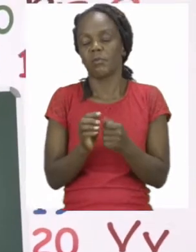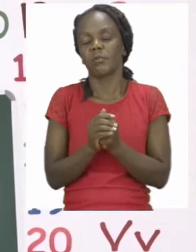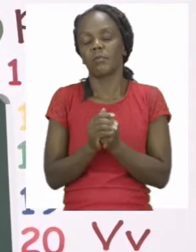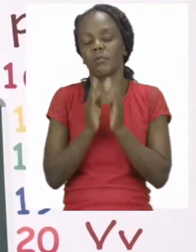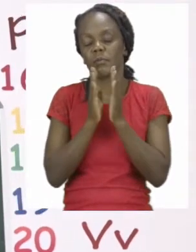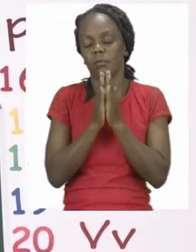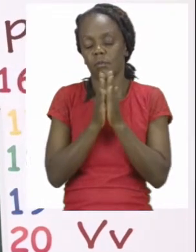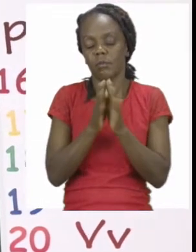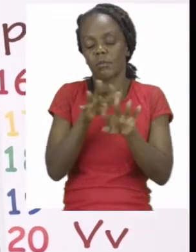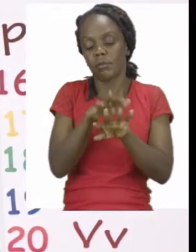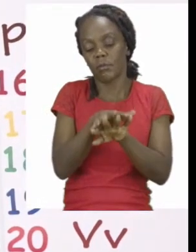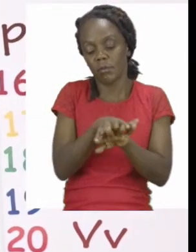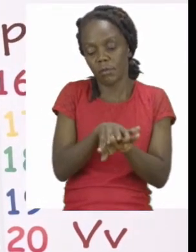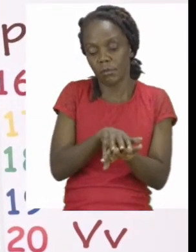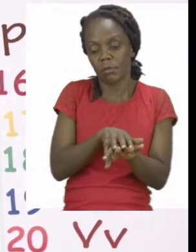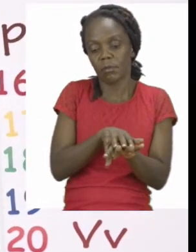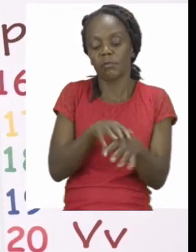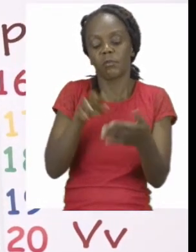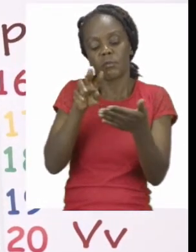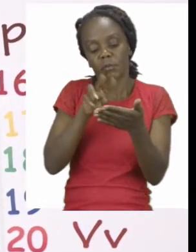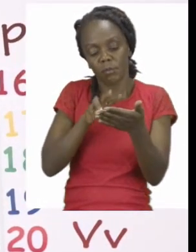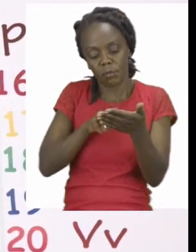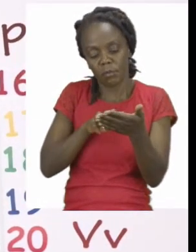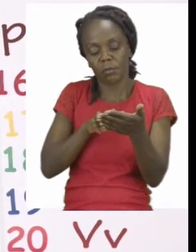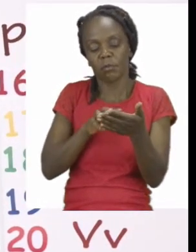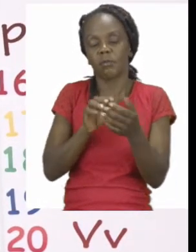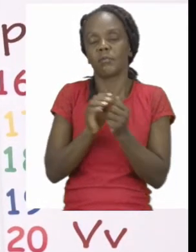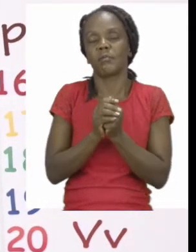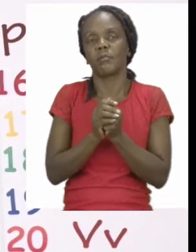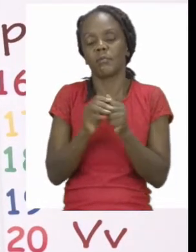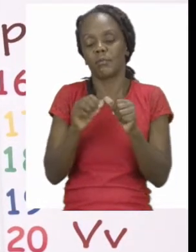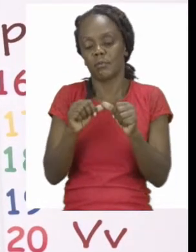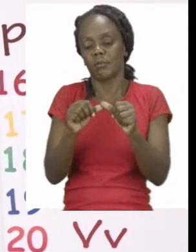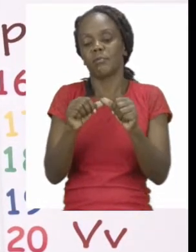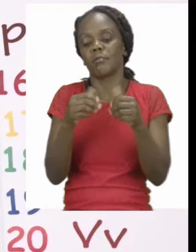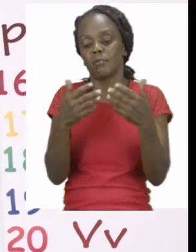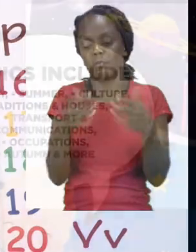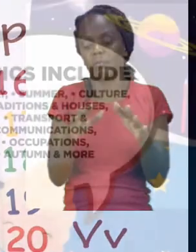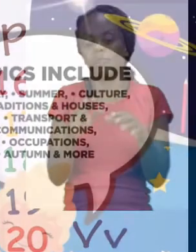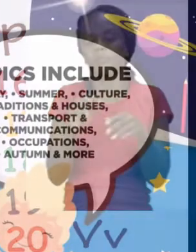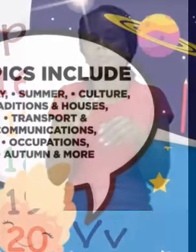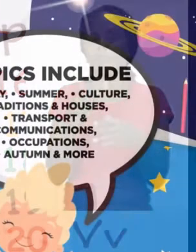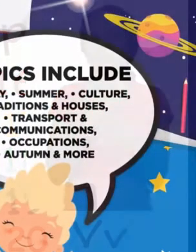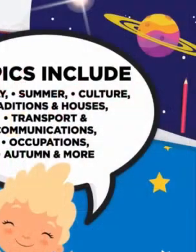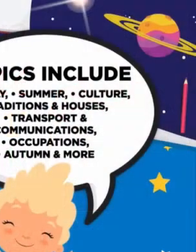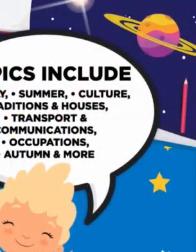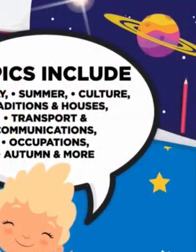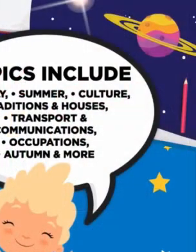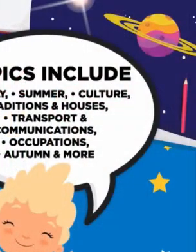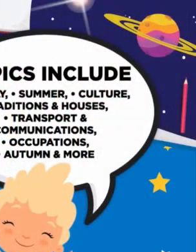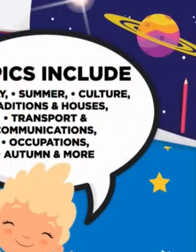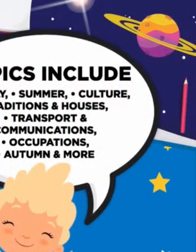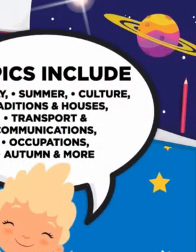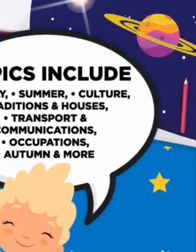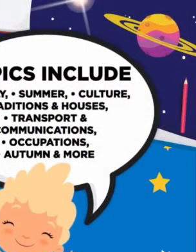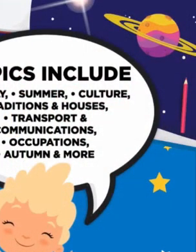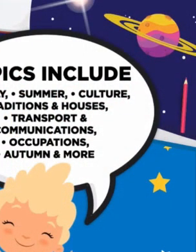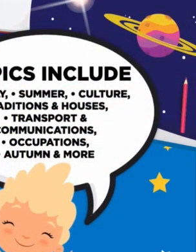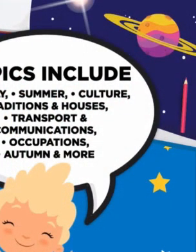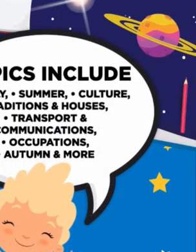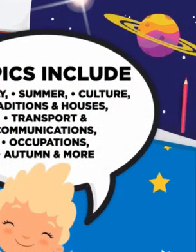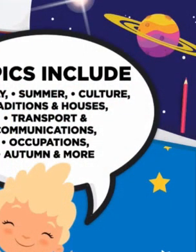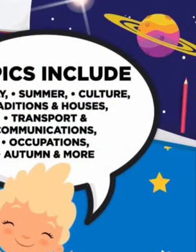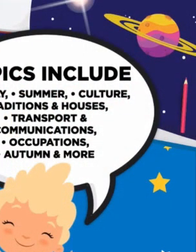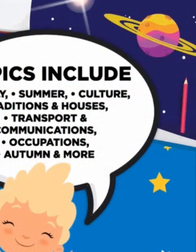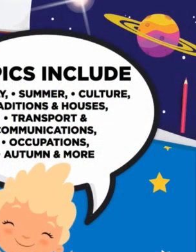them nicely, and I will see you soon after the advert break. Do you have children in the age range of